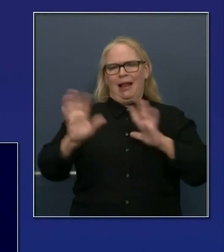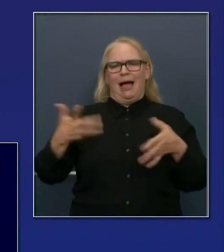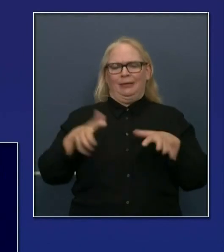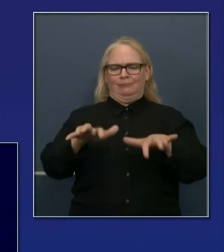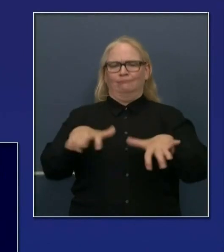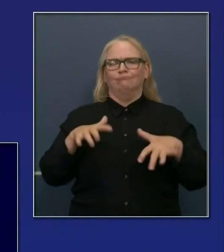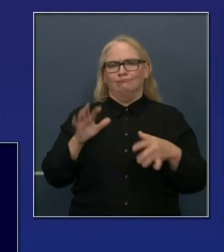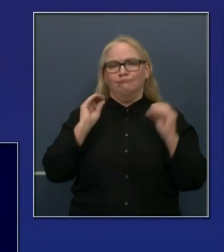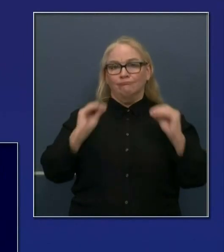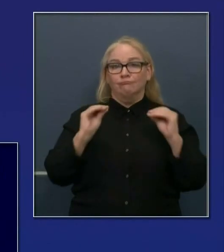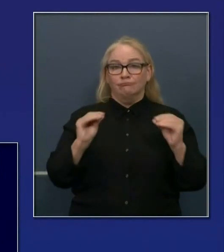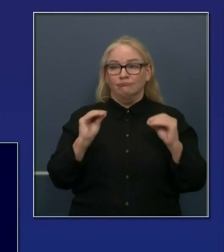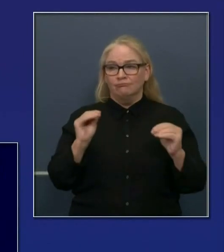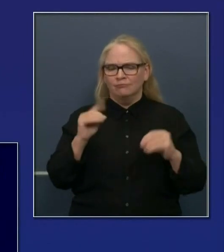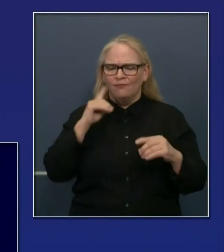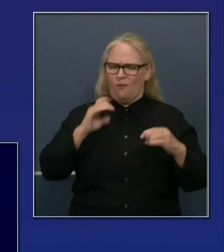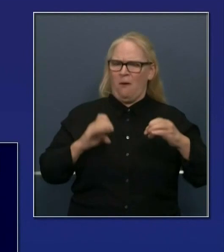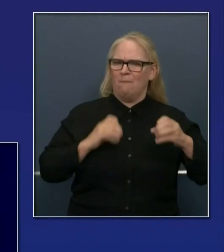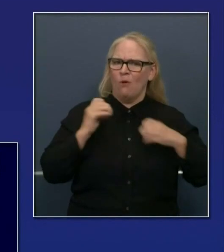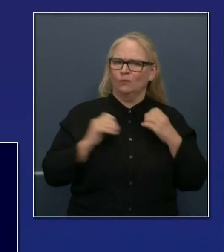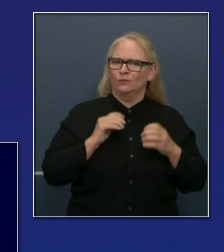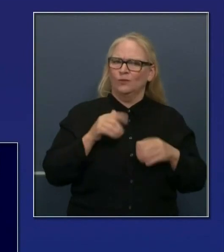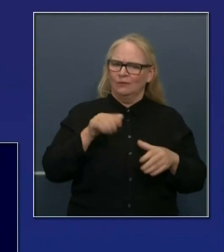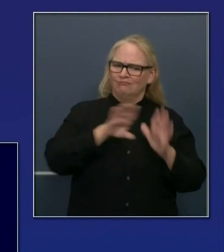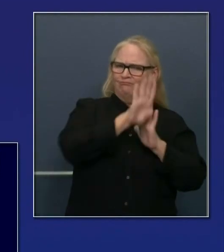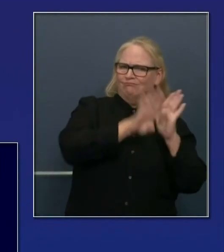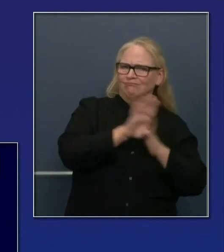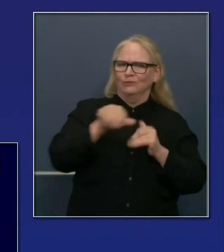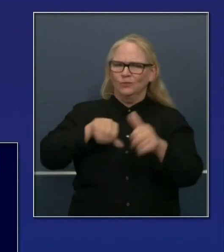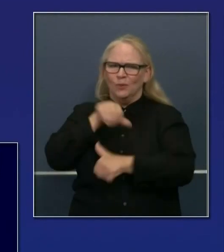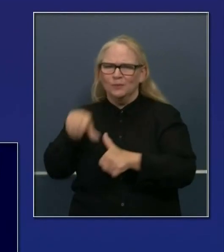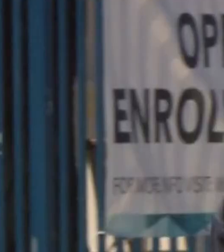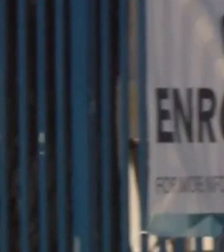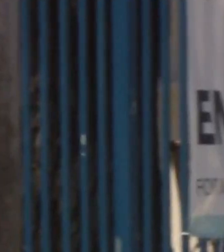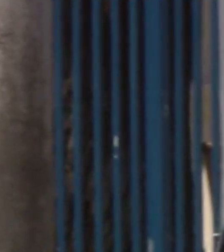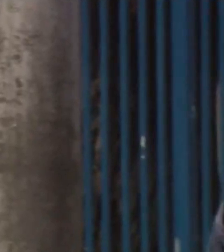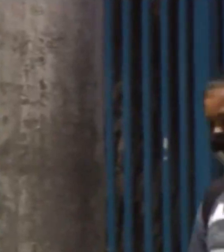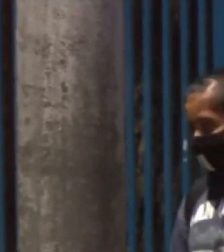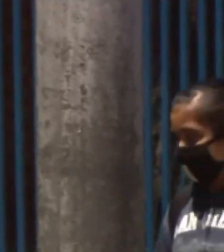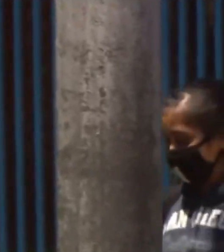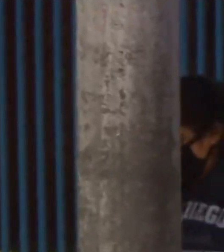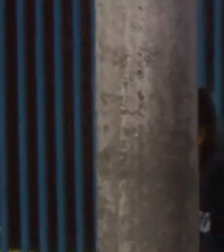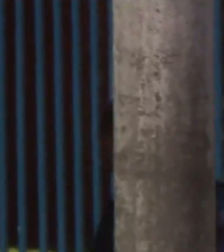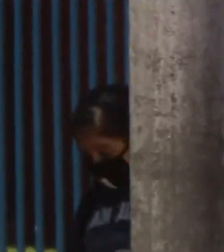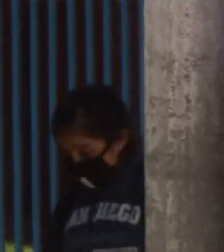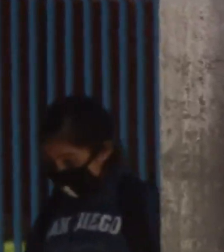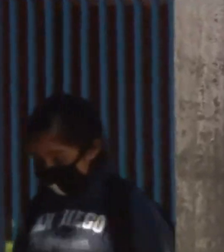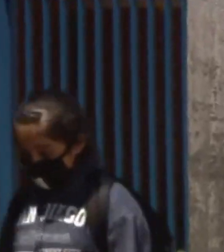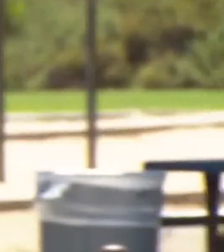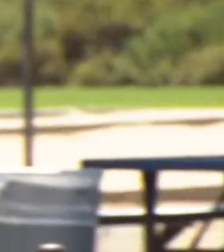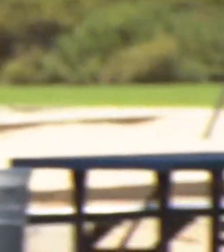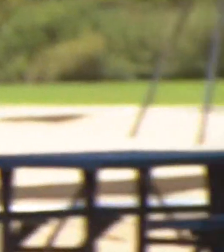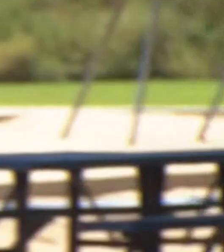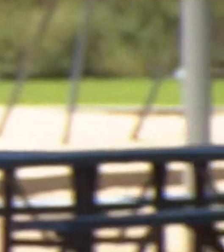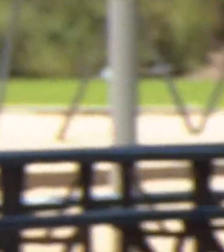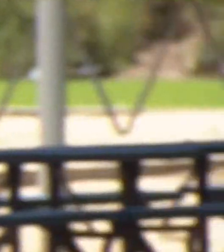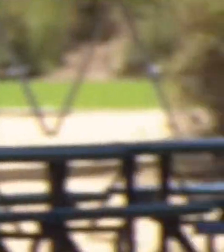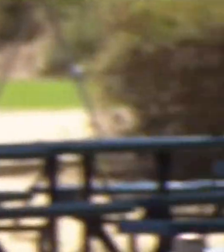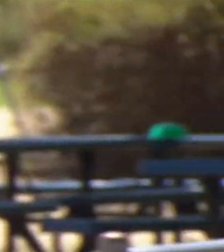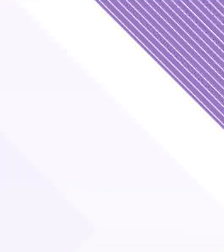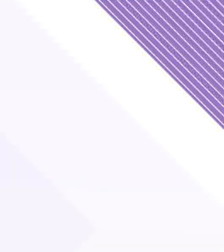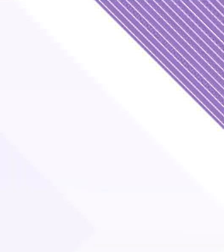emotional foundationally, but only if it can be done safely. Counties are placed on the state's monitoring list based on